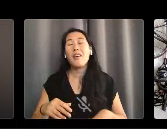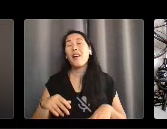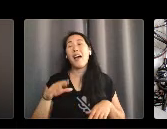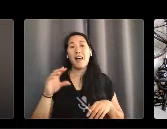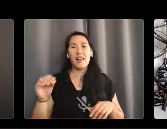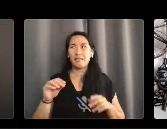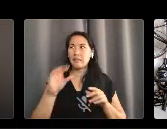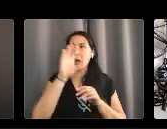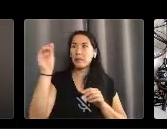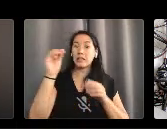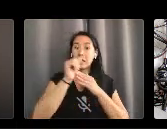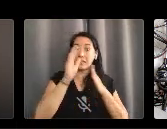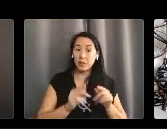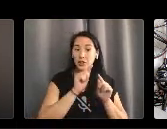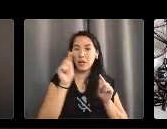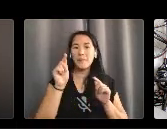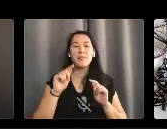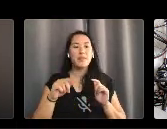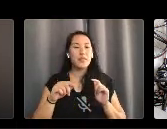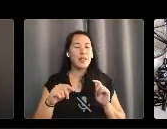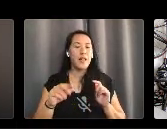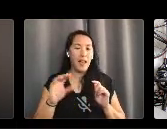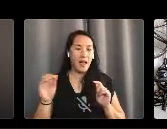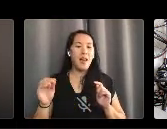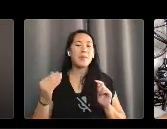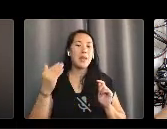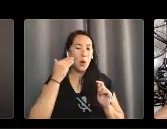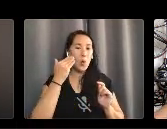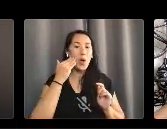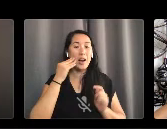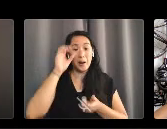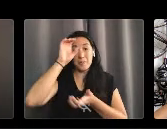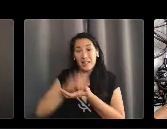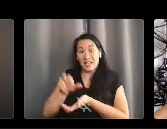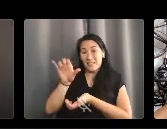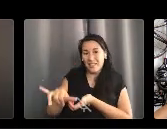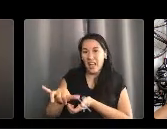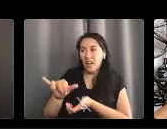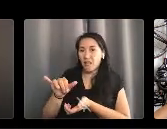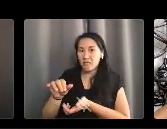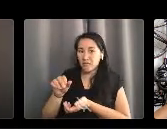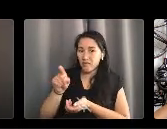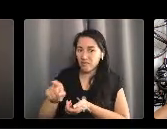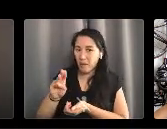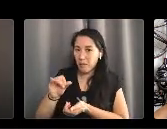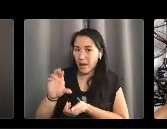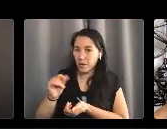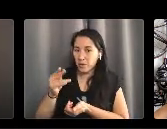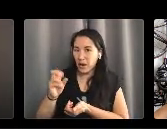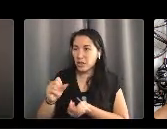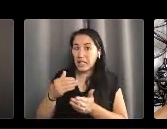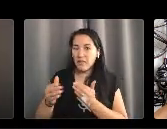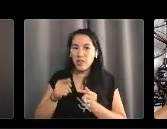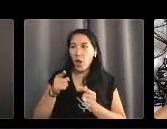leaderships within the company, they really need to be aware and believe that microaggressions exist and that problem is a real thing.